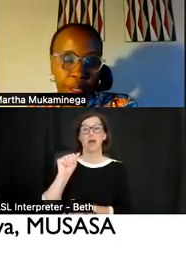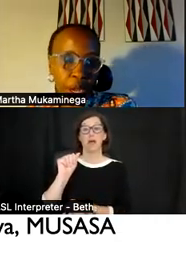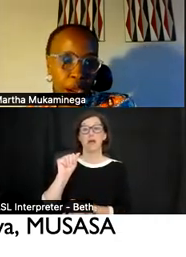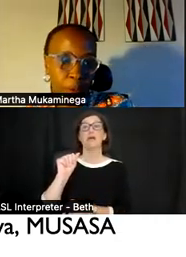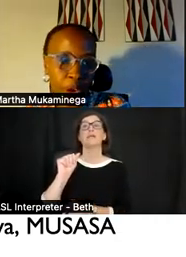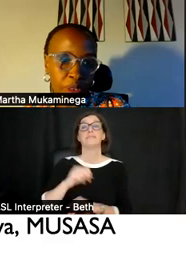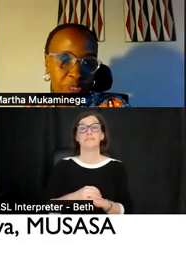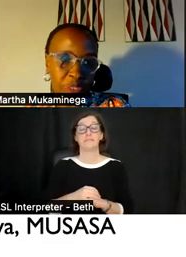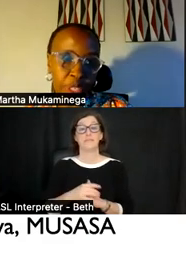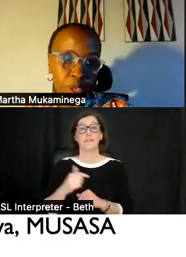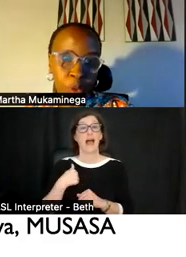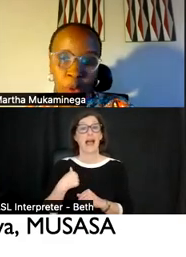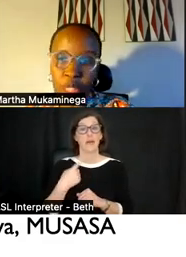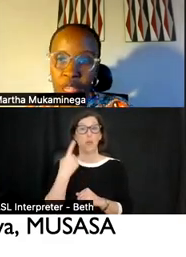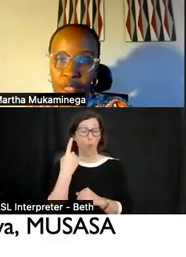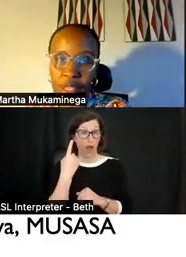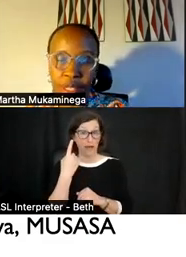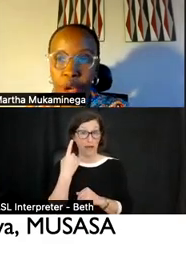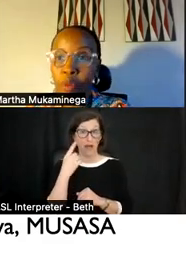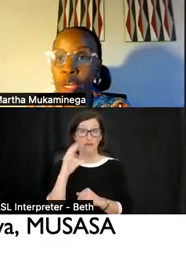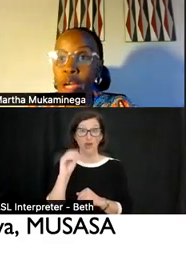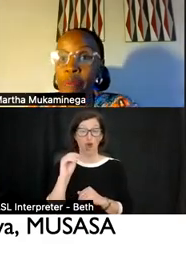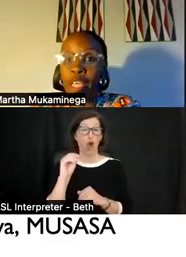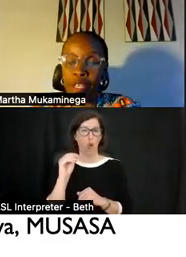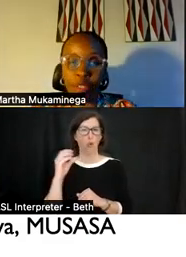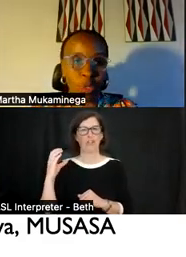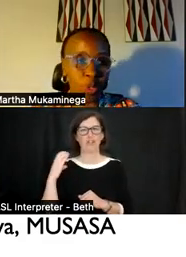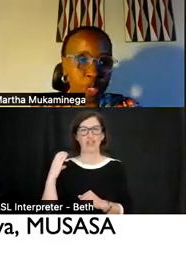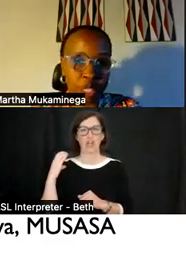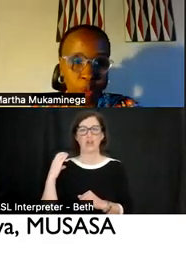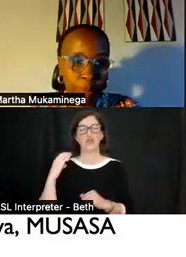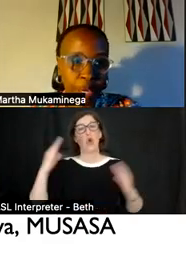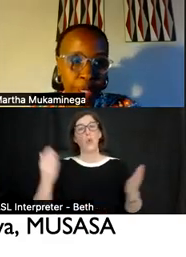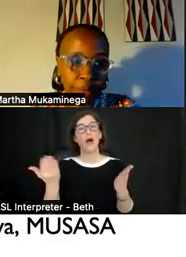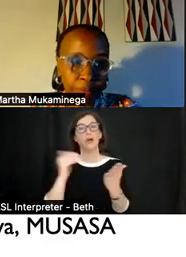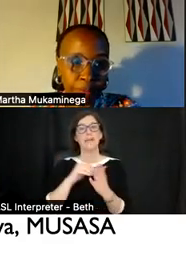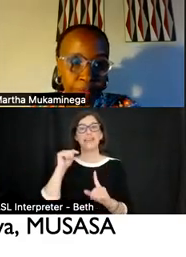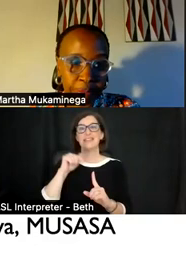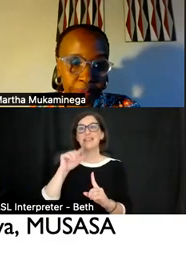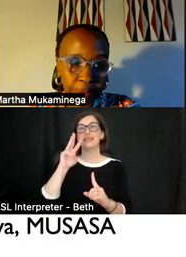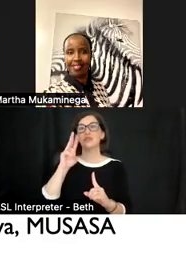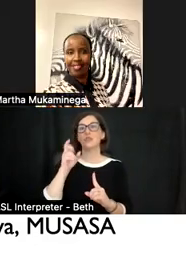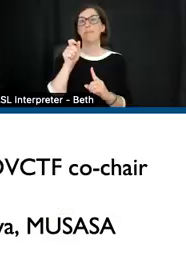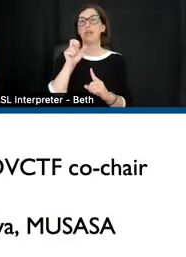Mukaminega. I'm one of the co-chairs. Welcome again to this webinar.